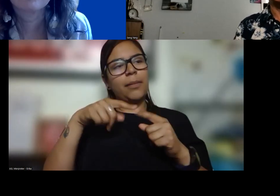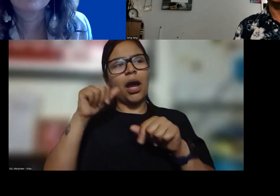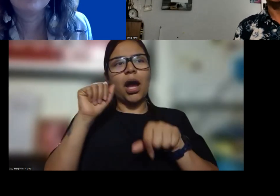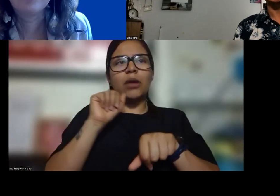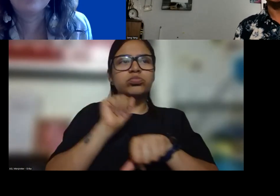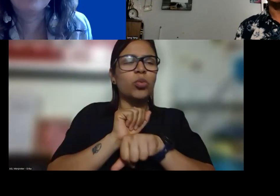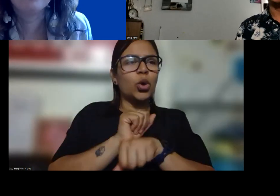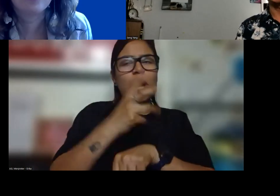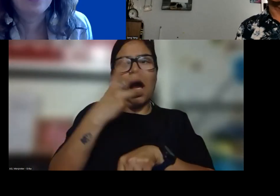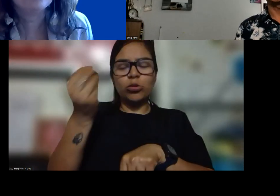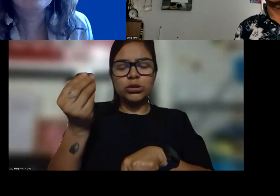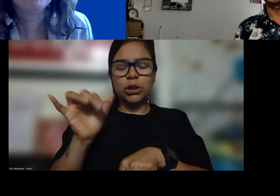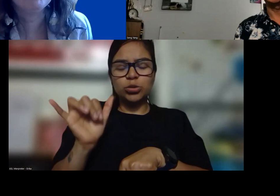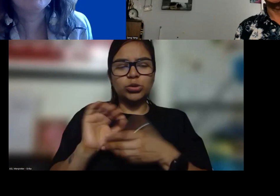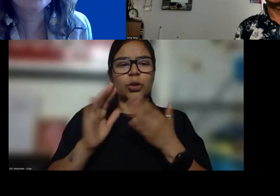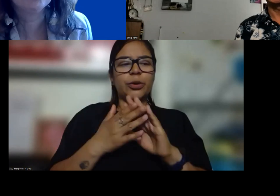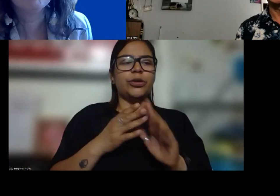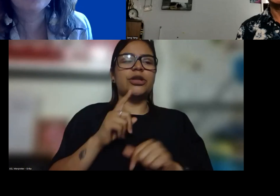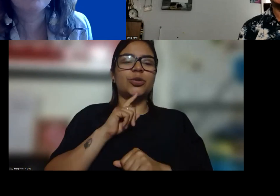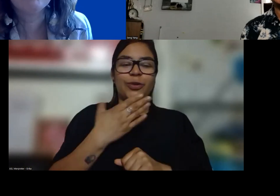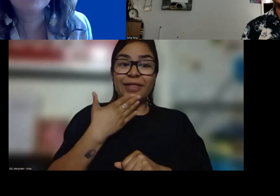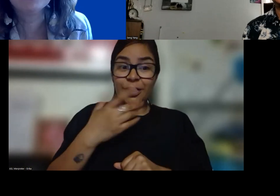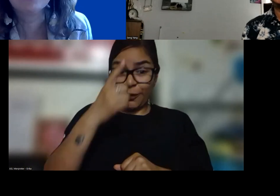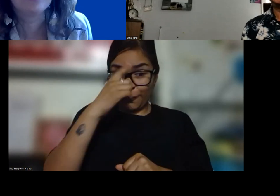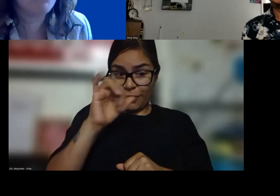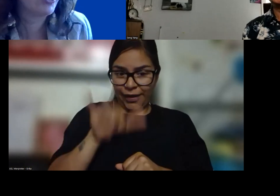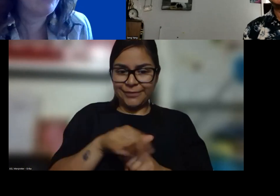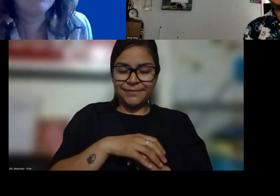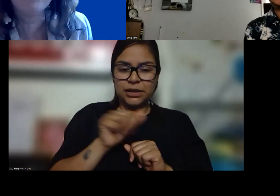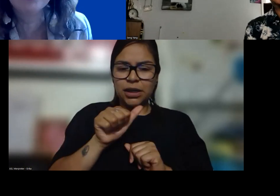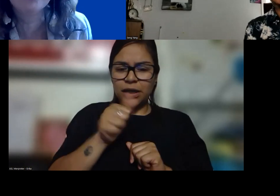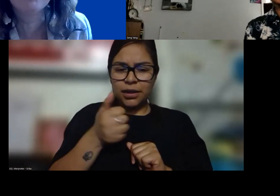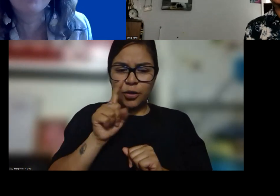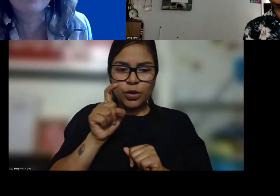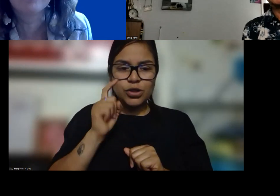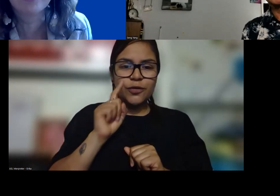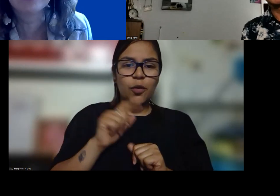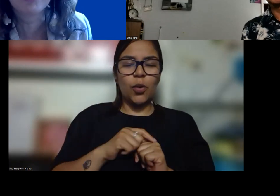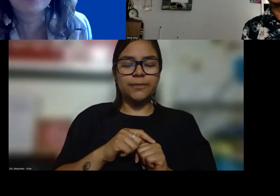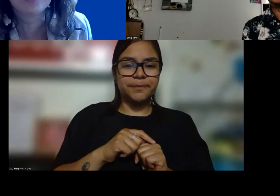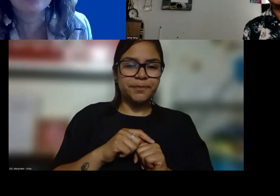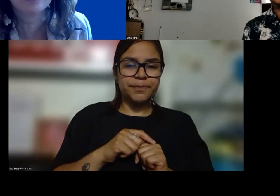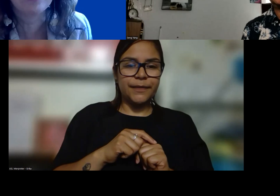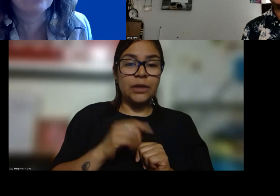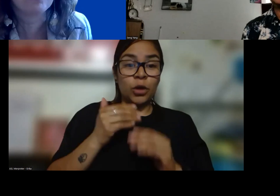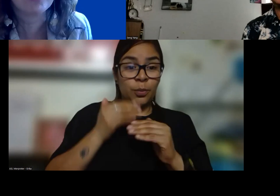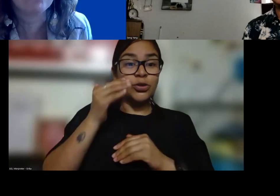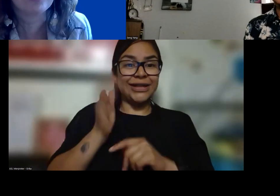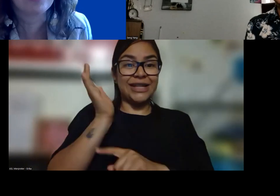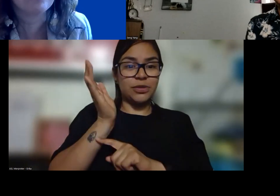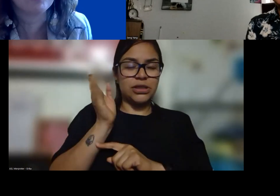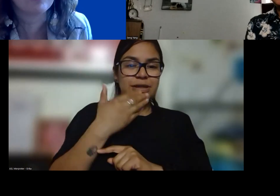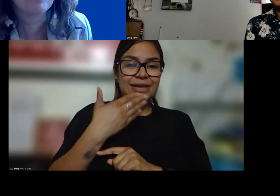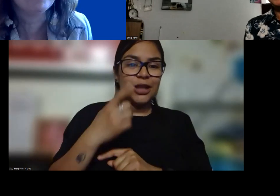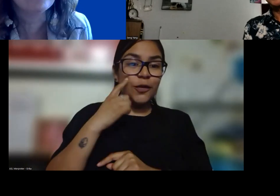for that. Thank you. I see one more question. We're going to go to Vince, and then we're going to move on to our next presentation. Thank you so much for